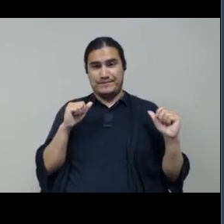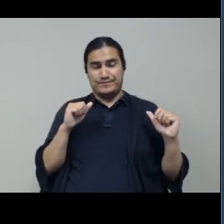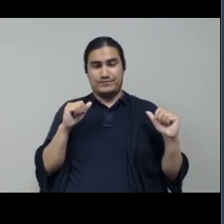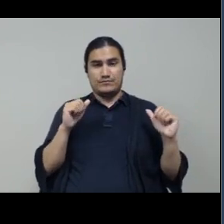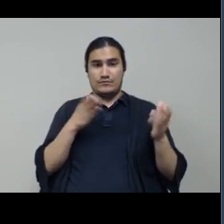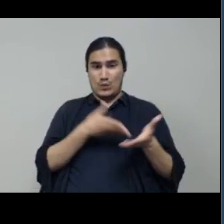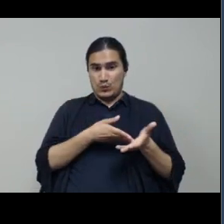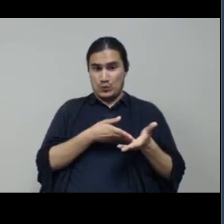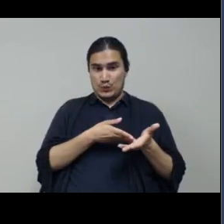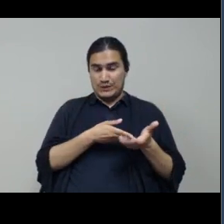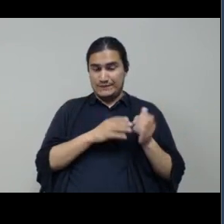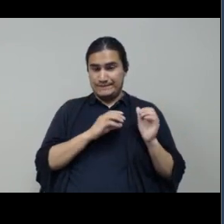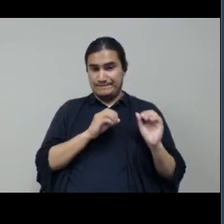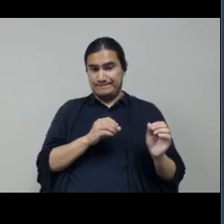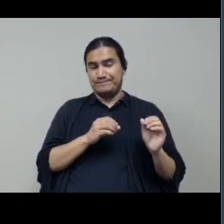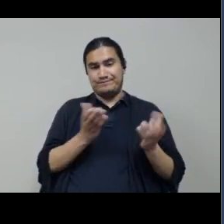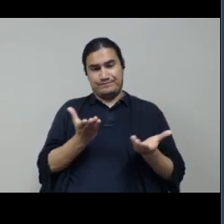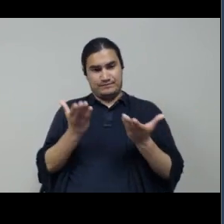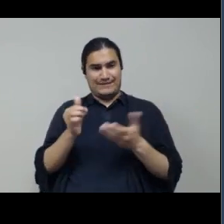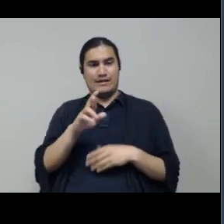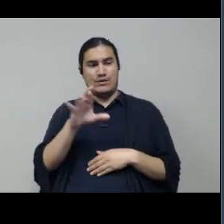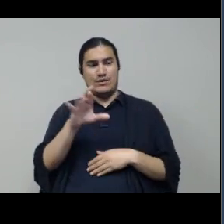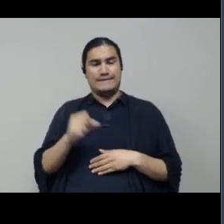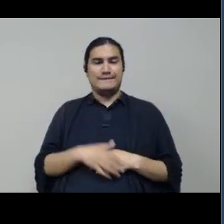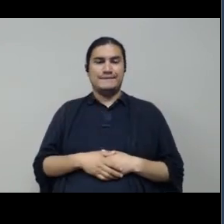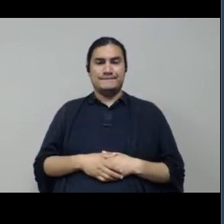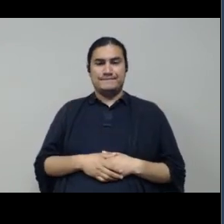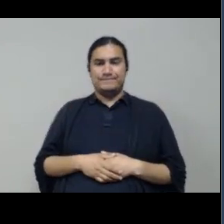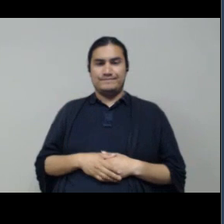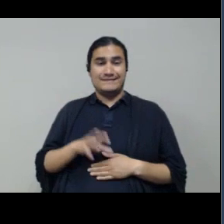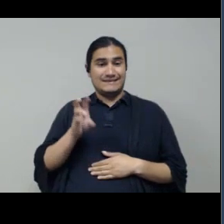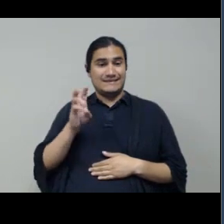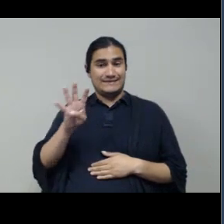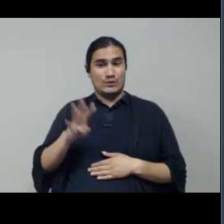Opposed? Motion carries. 64.